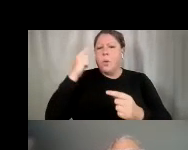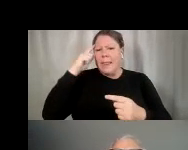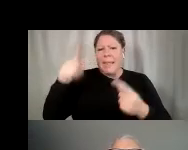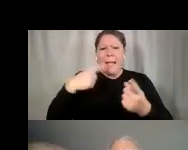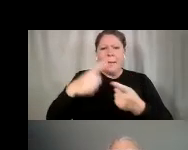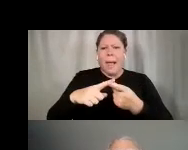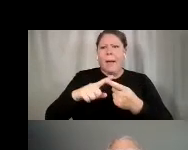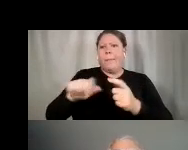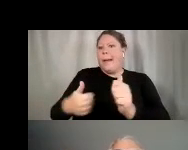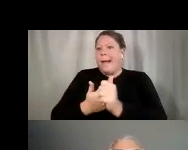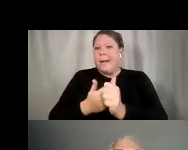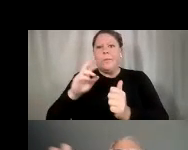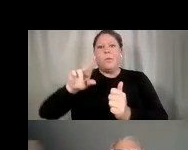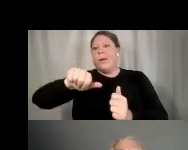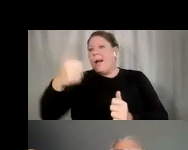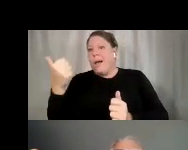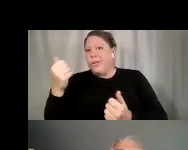heard plenty of times